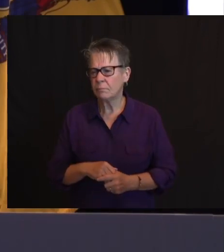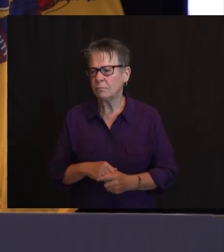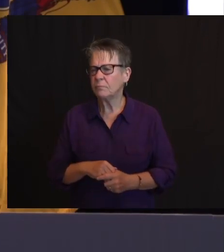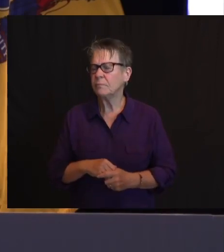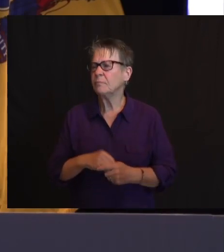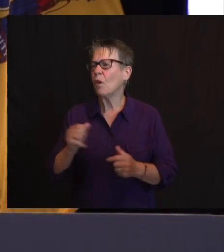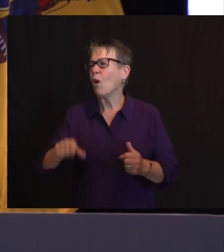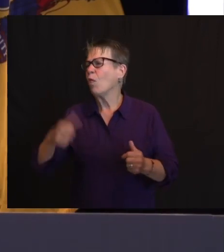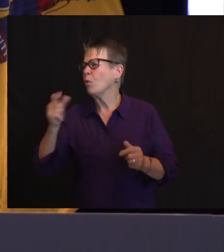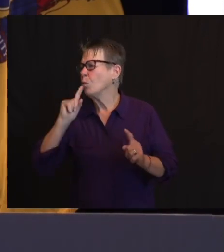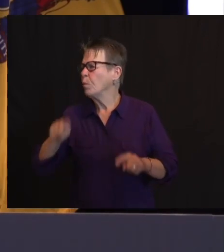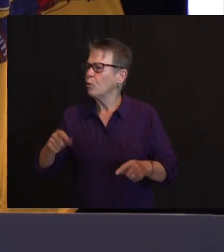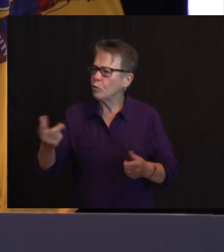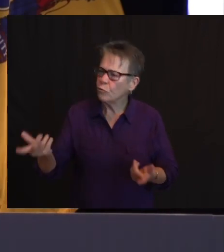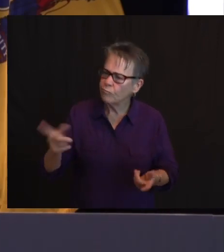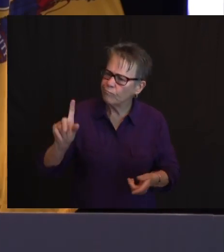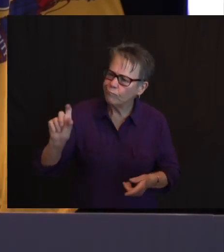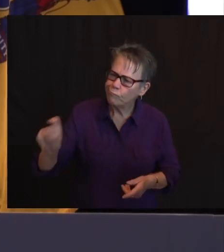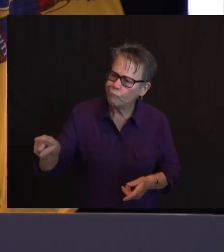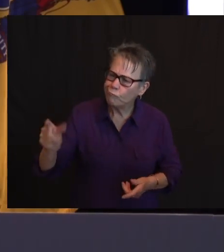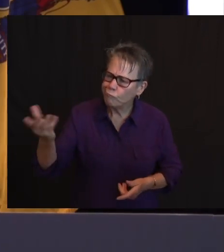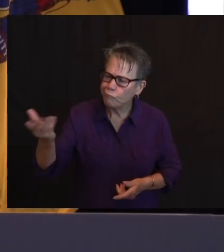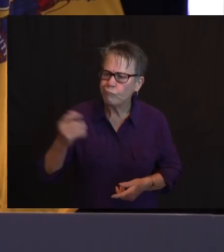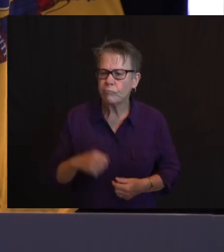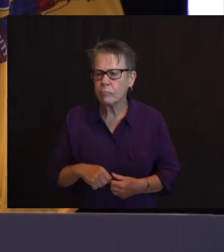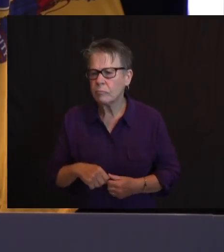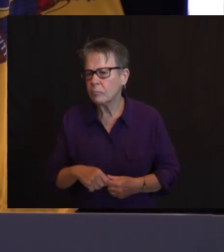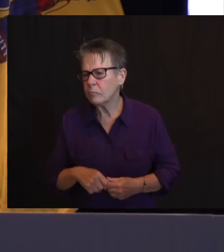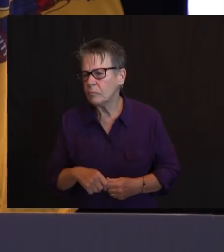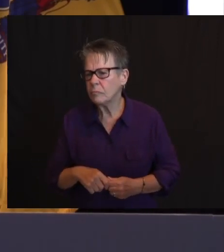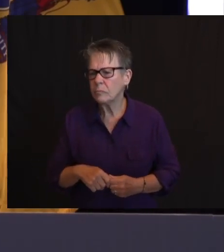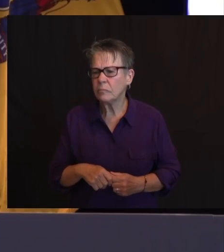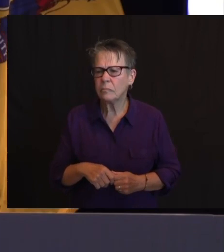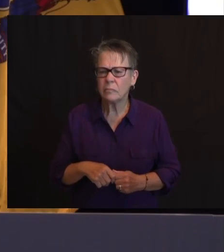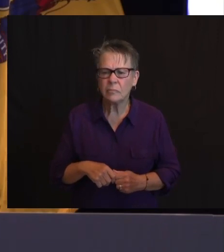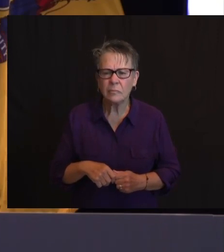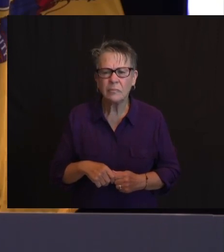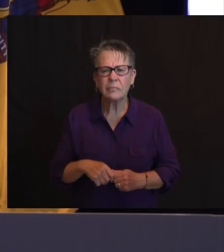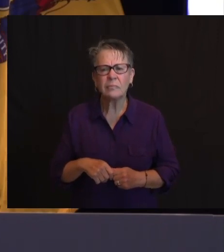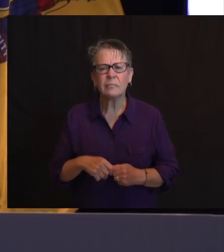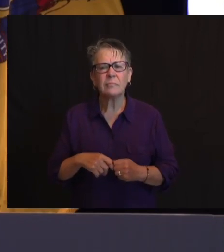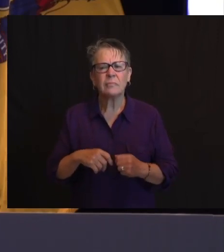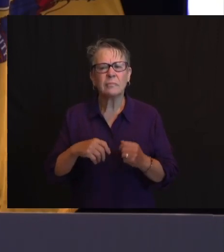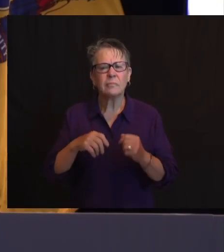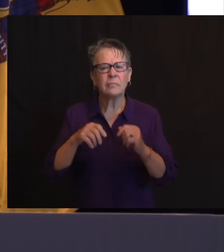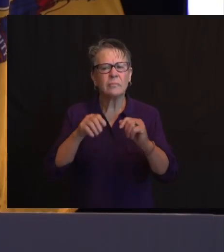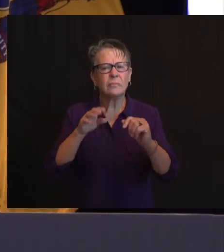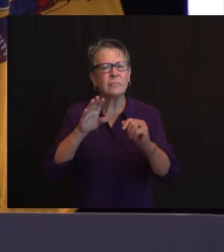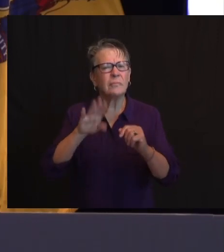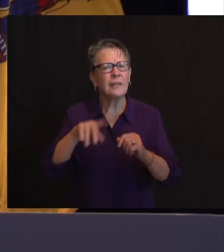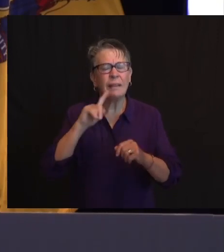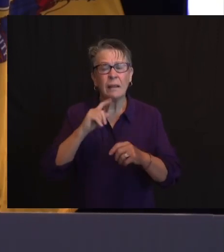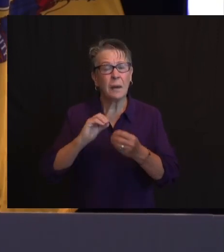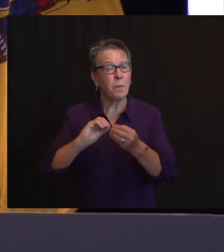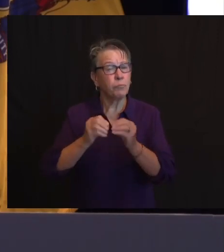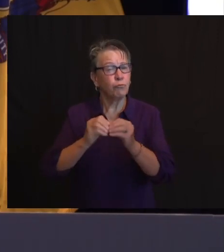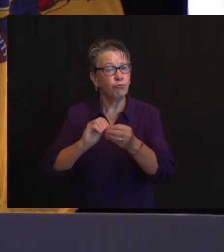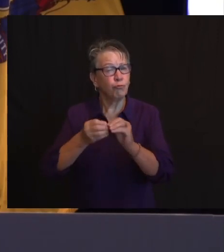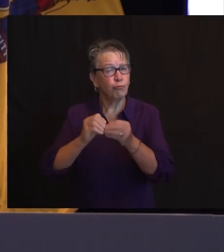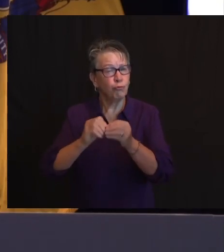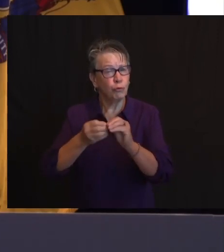I think Matt was referencing this earlier. The statistics from last week show that 22% increase